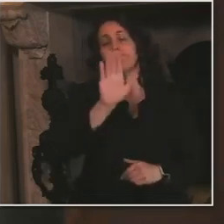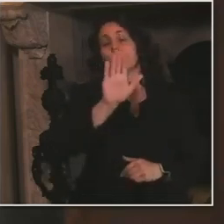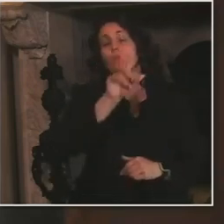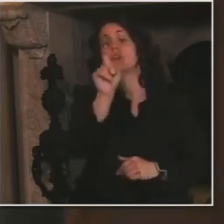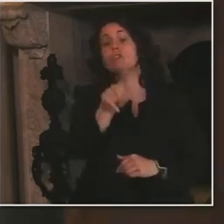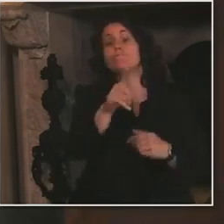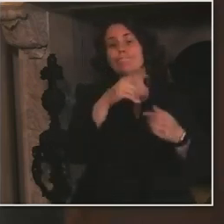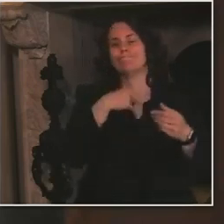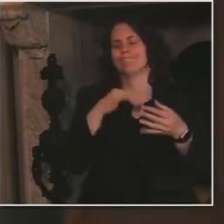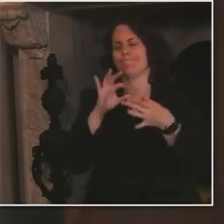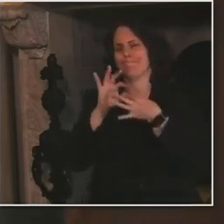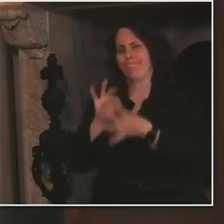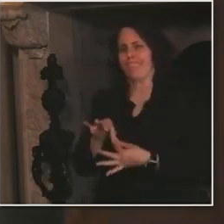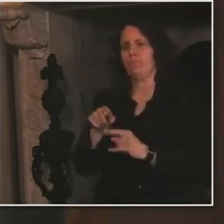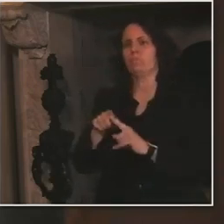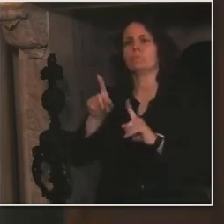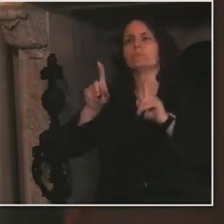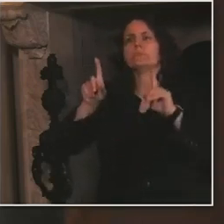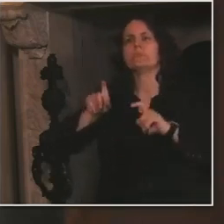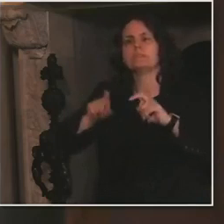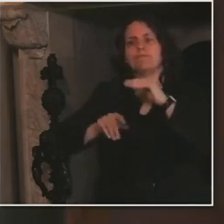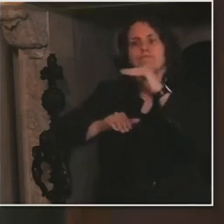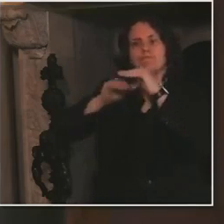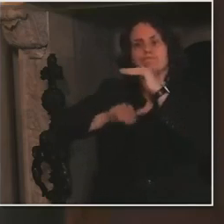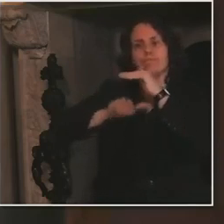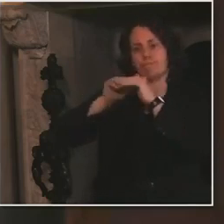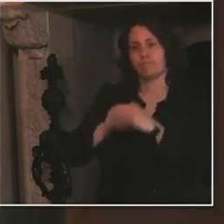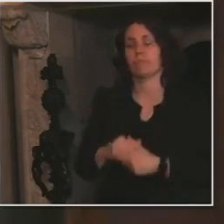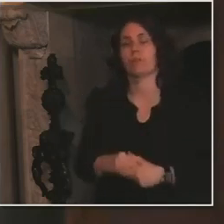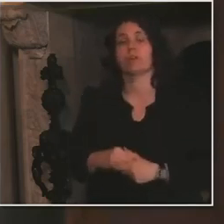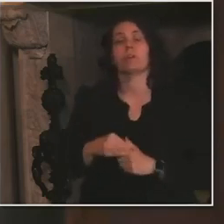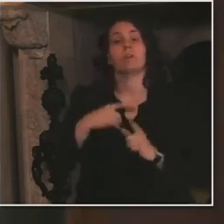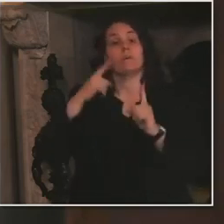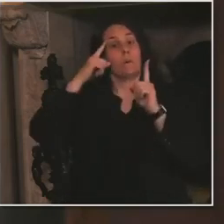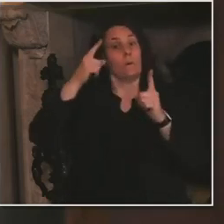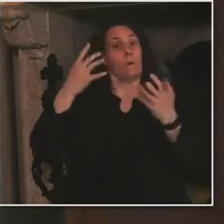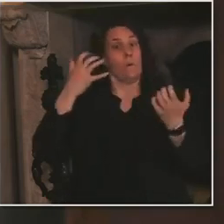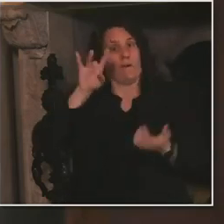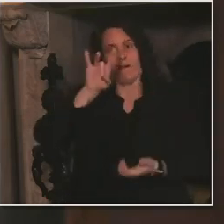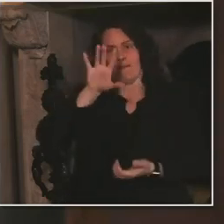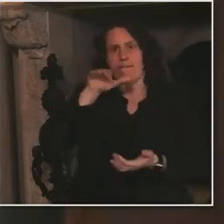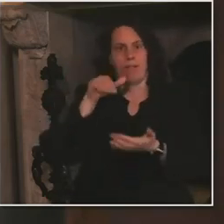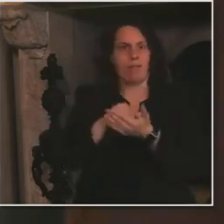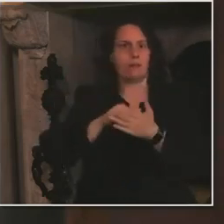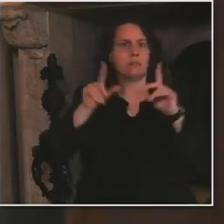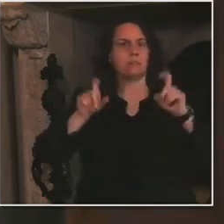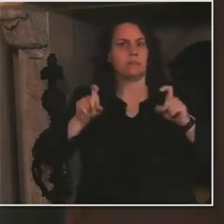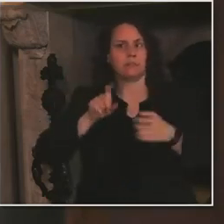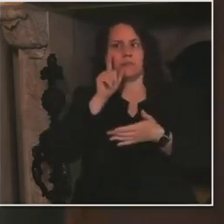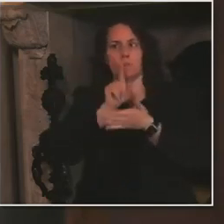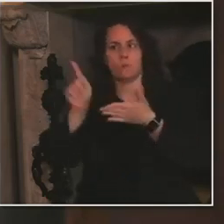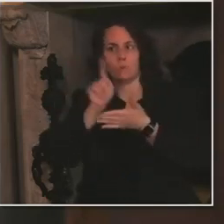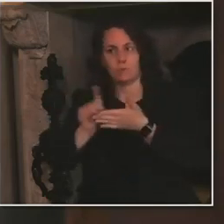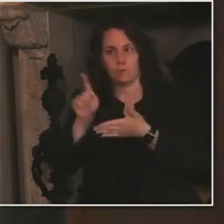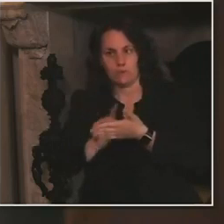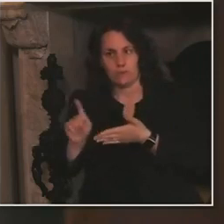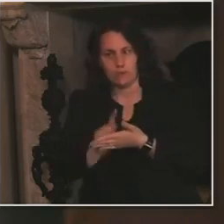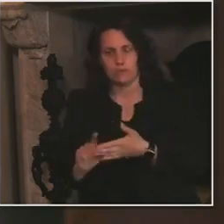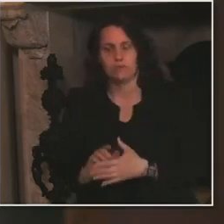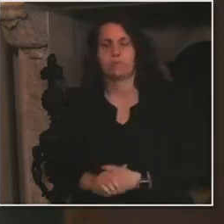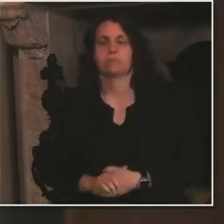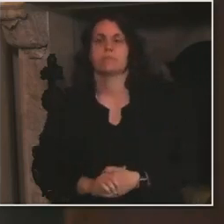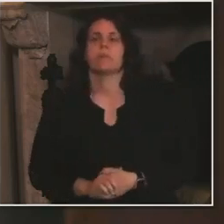of 85,000 tests a week, when you look at what that means on a per capita basis around the state,